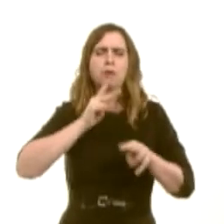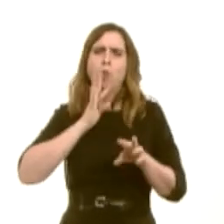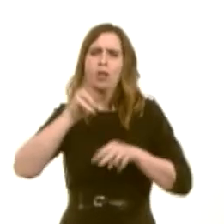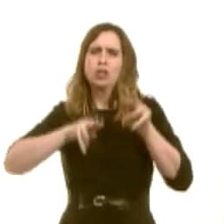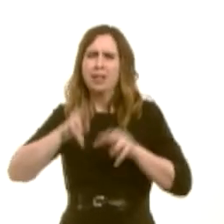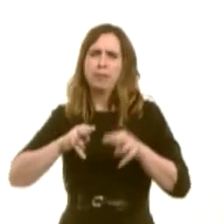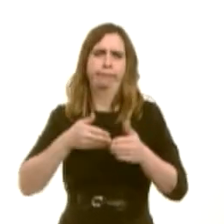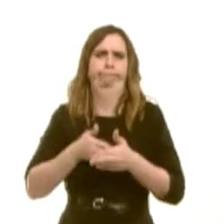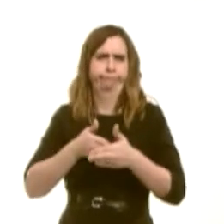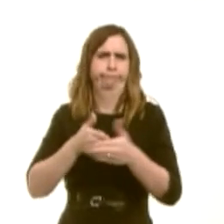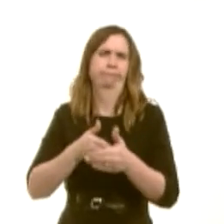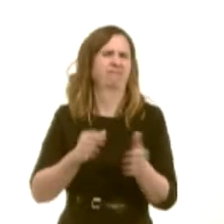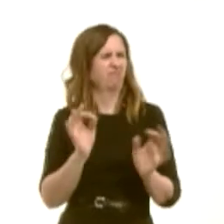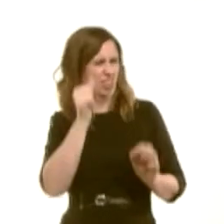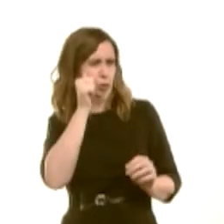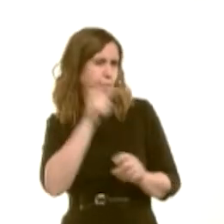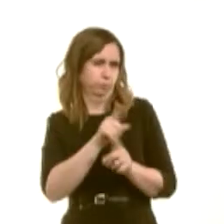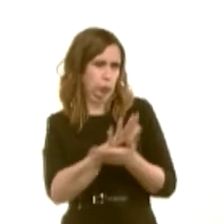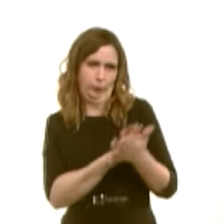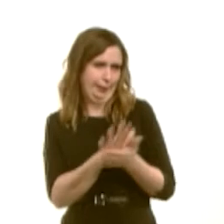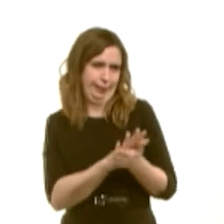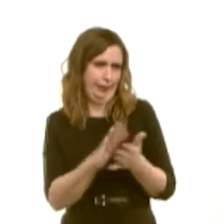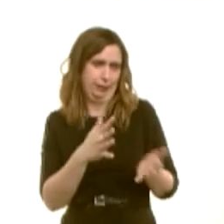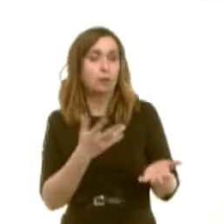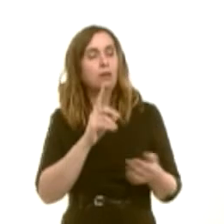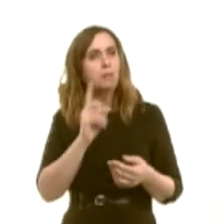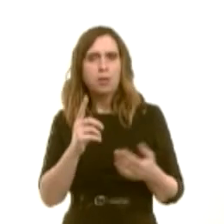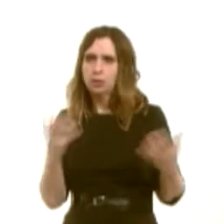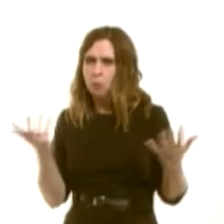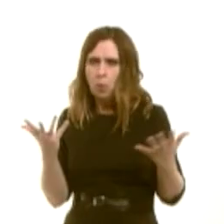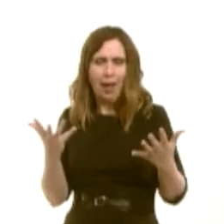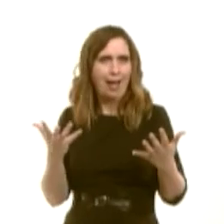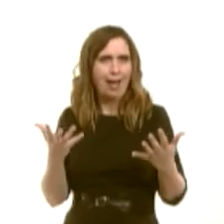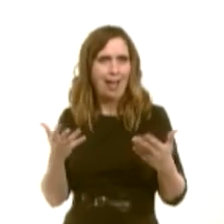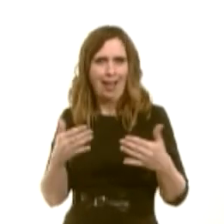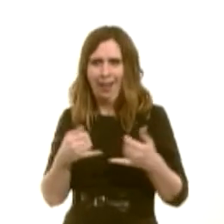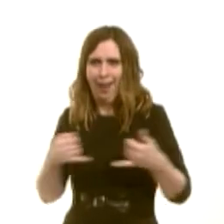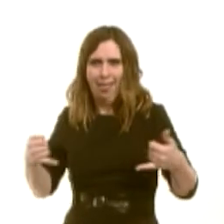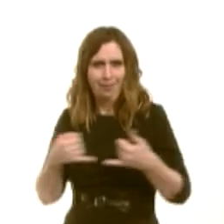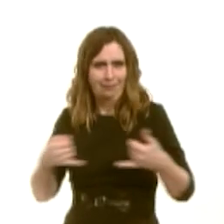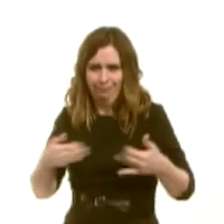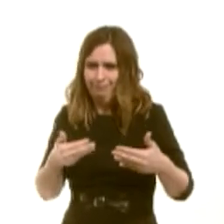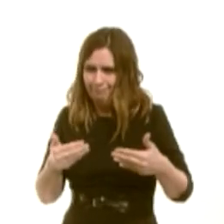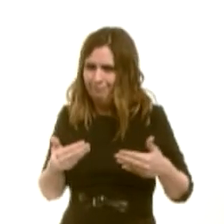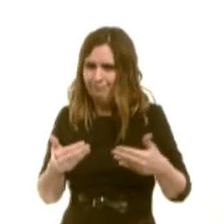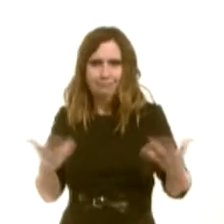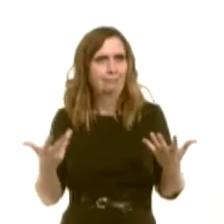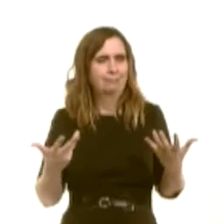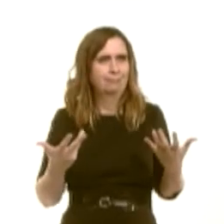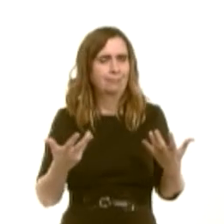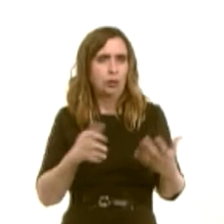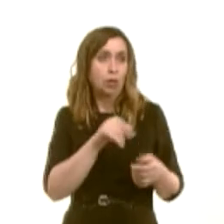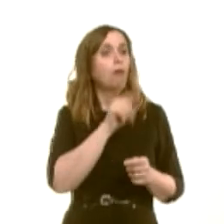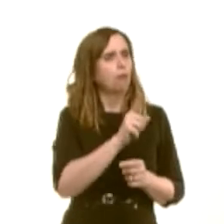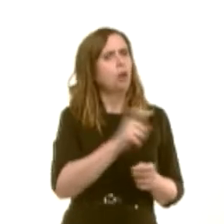think that anybody is suggesting that, but the truth is, where do you draw the line? What kind of scheme should have an assessment?